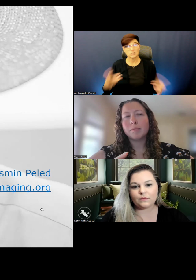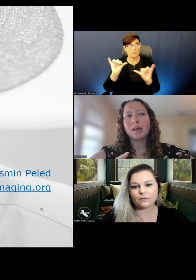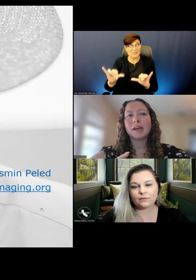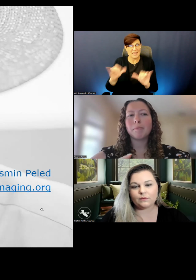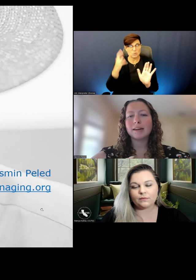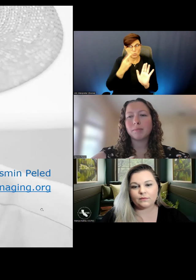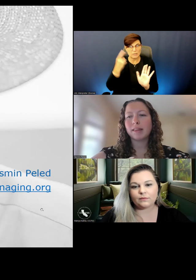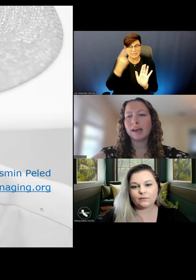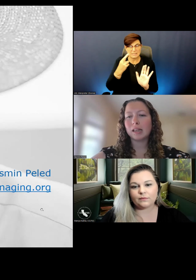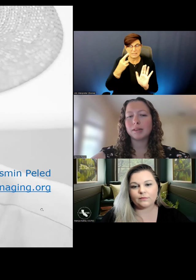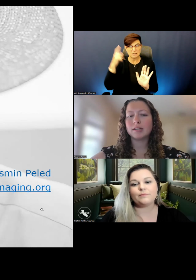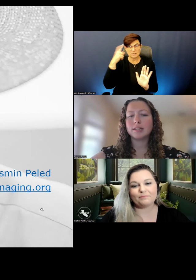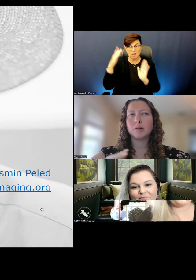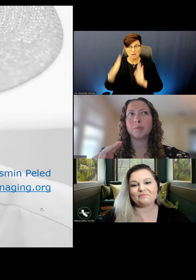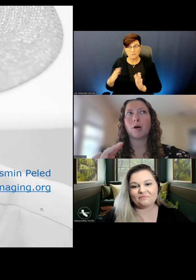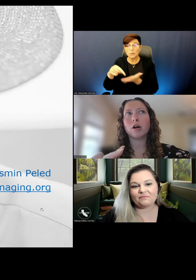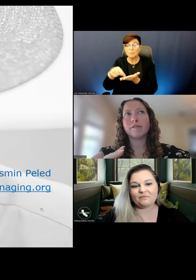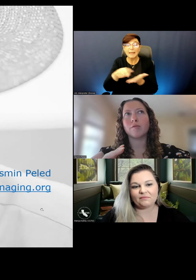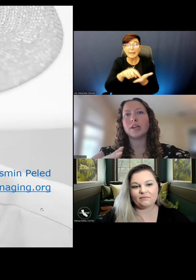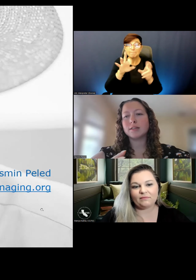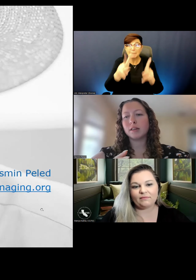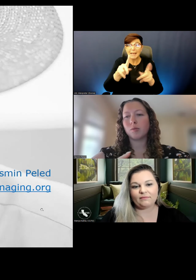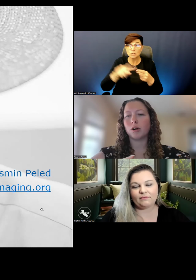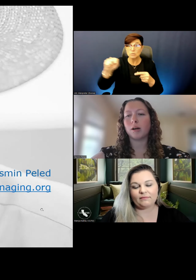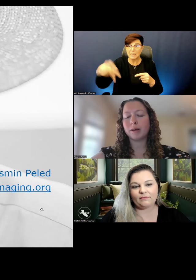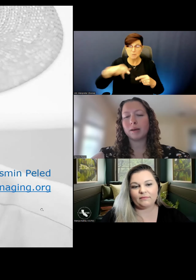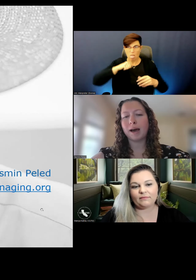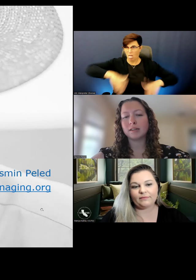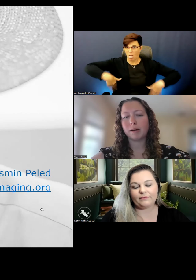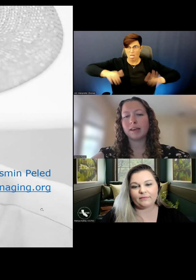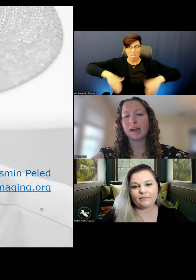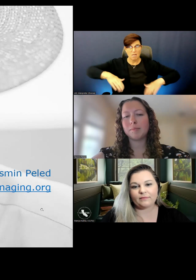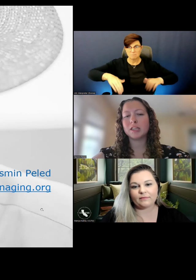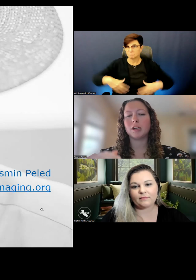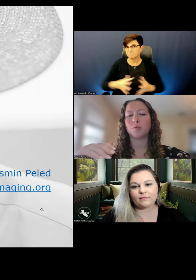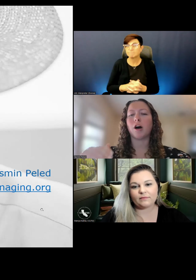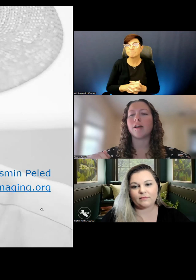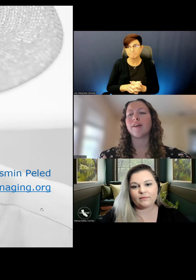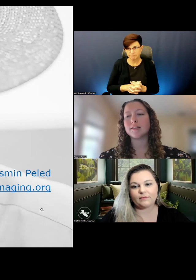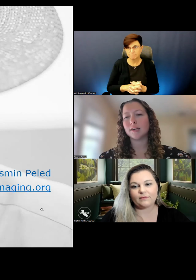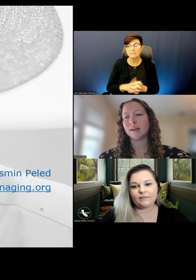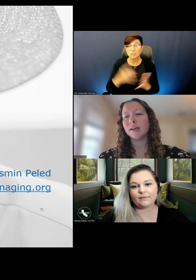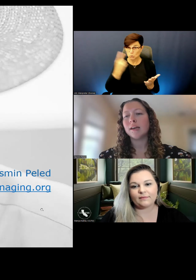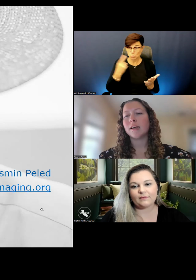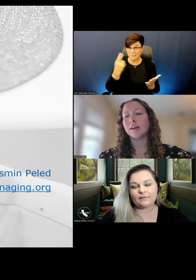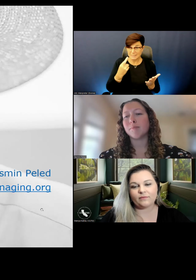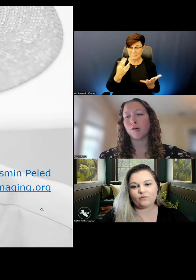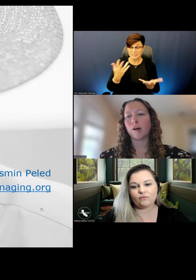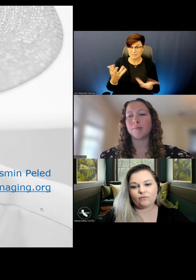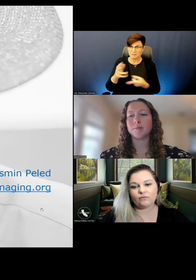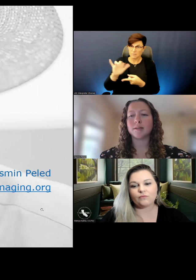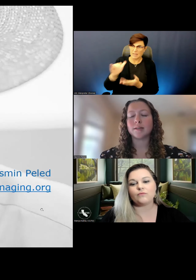directly being impacted by the GAN limit this year, but part of the reason that we're not being impacted by the GAN limit is because we're not investing